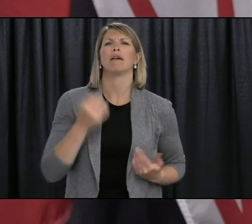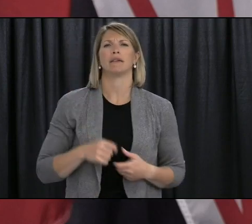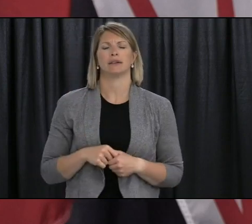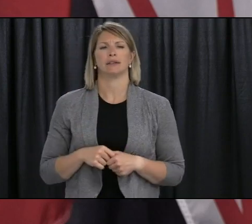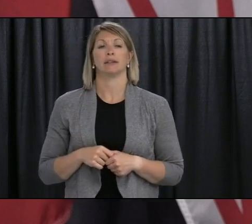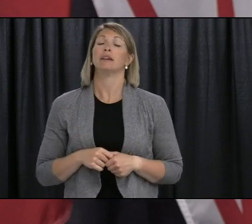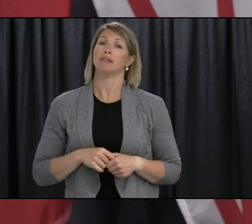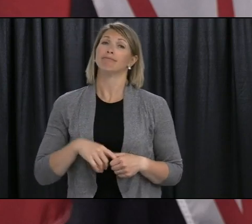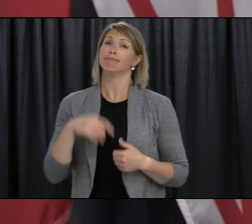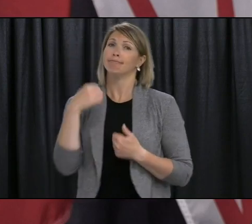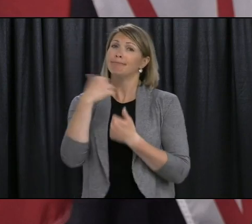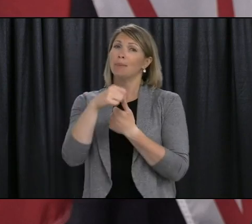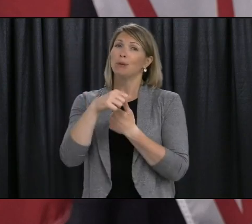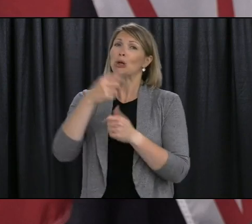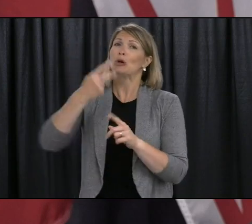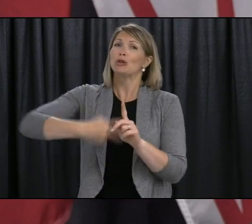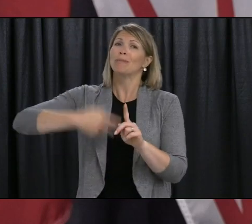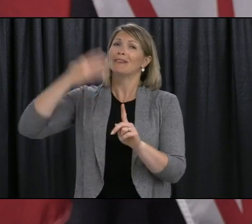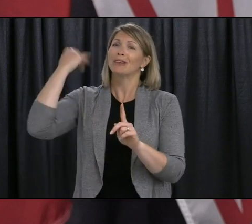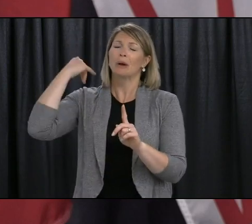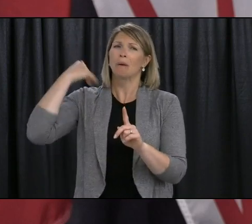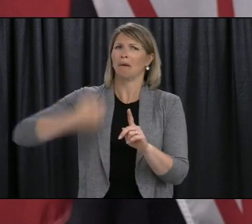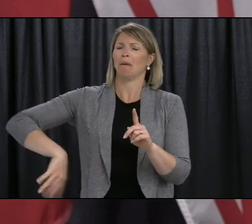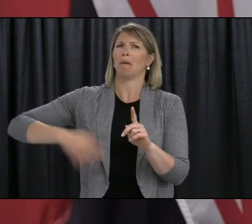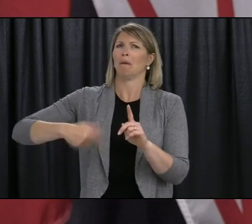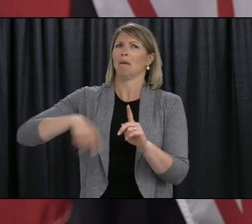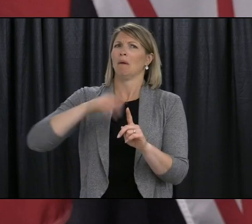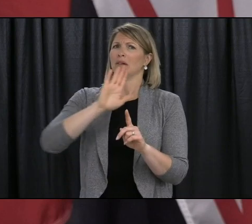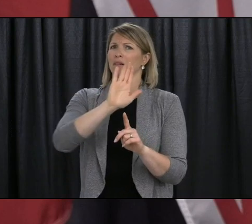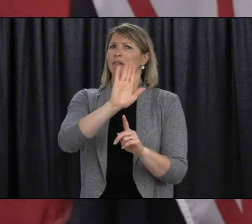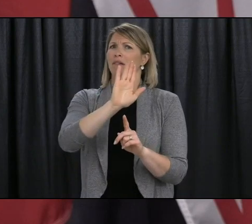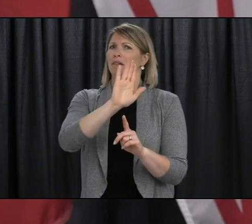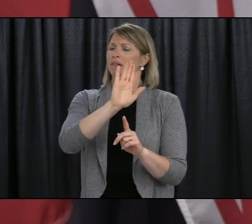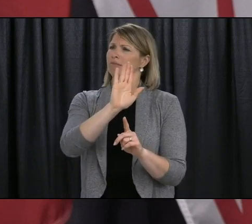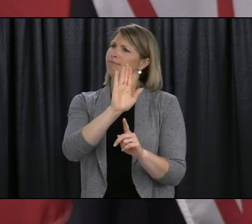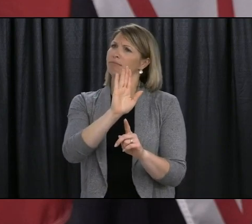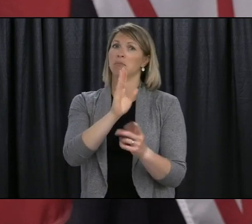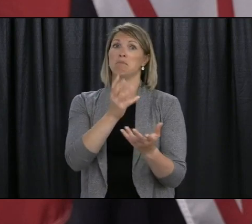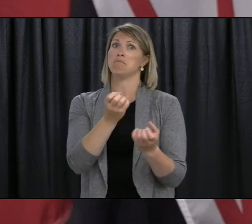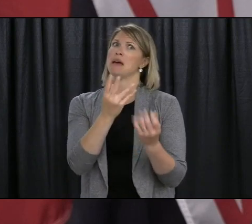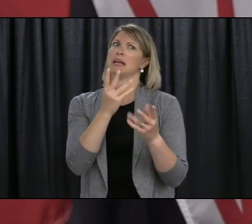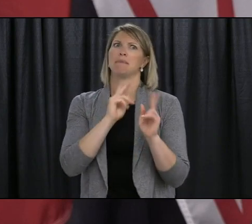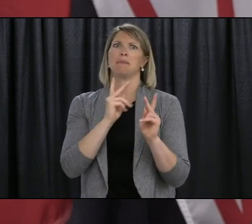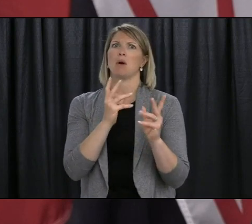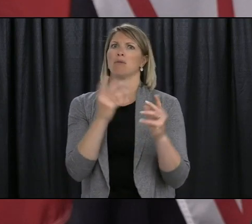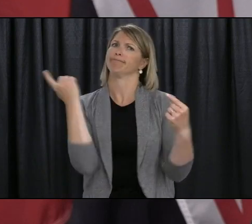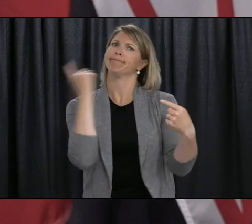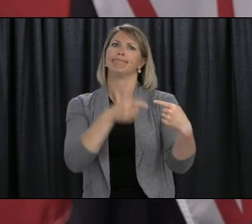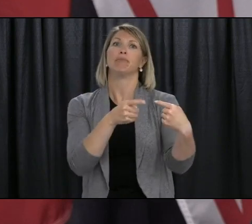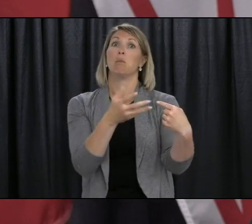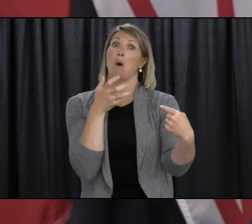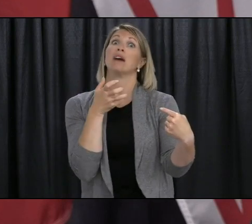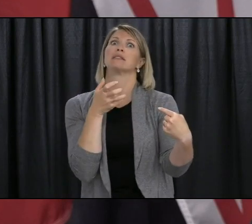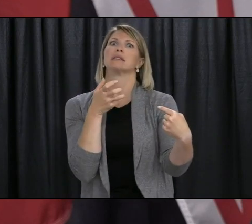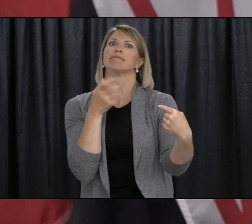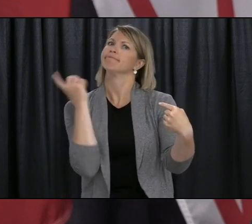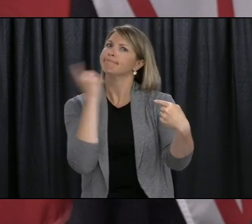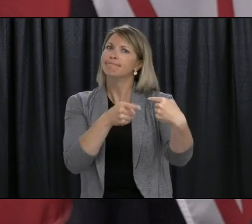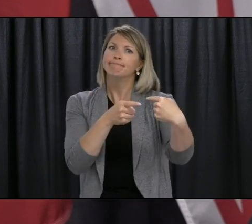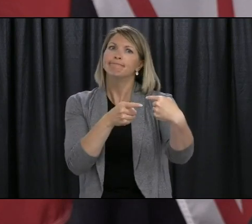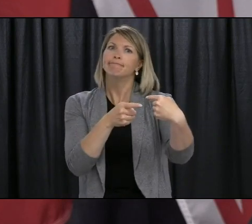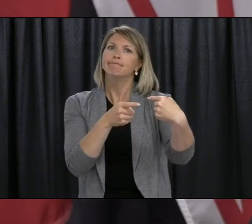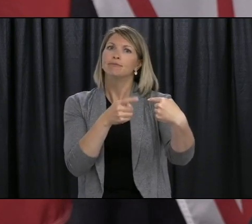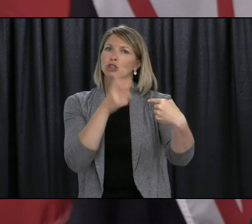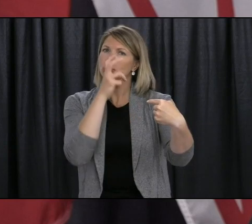a very different communication. At that point, there was a lot of people not wanting to see. They wanted to see that border closed